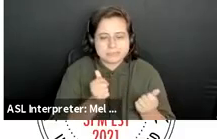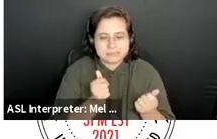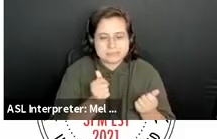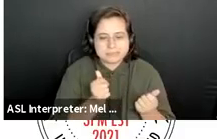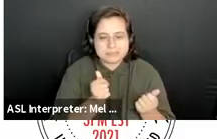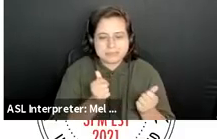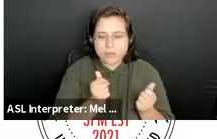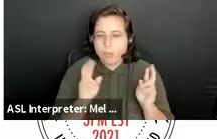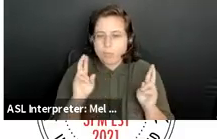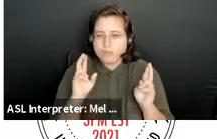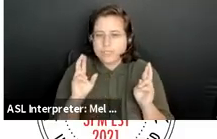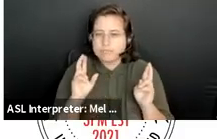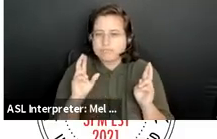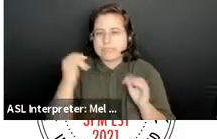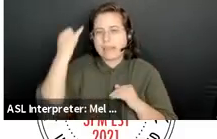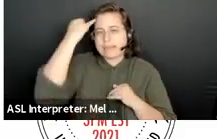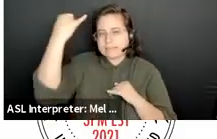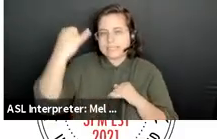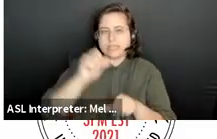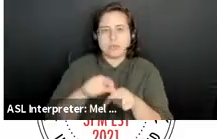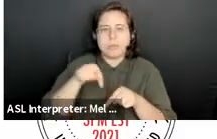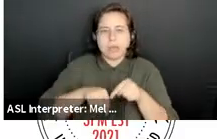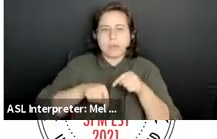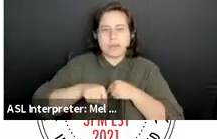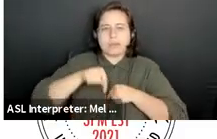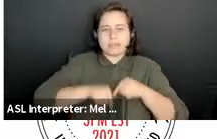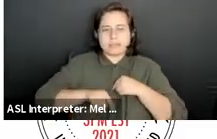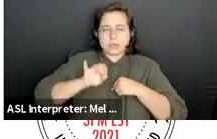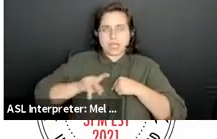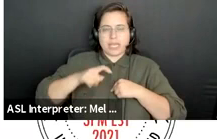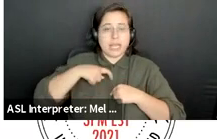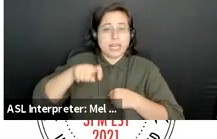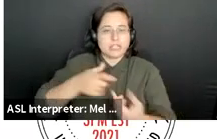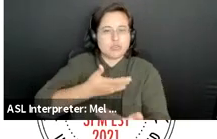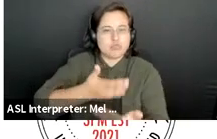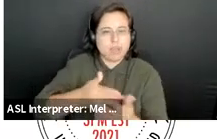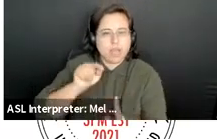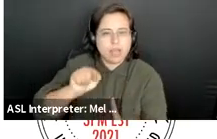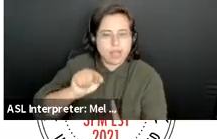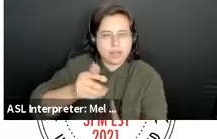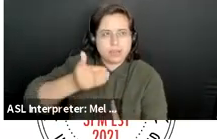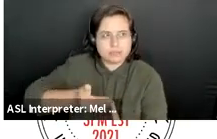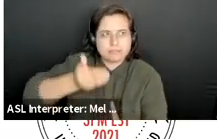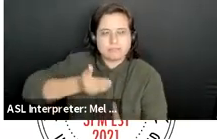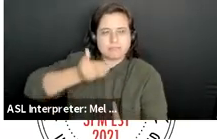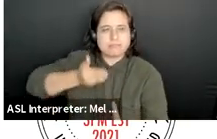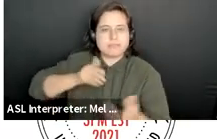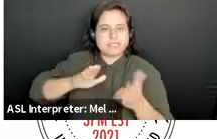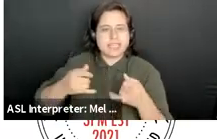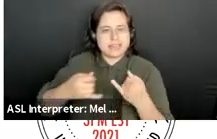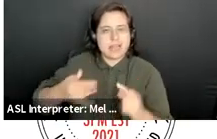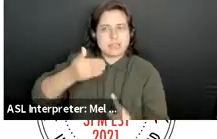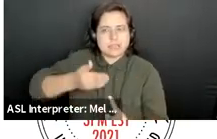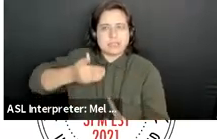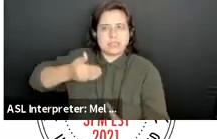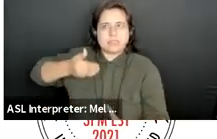opaque. I hope that the idea of working backwards from, well, I need them here on this date, what are the deadlines I need to look at that will get